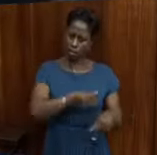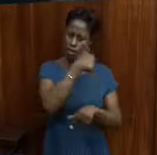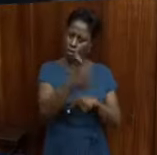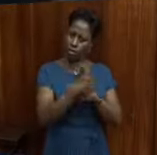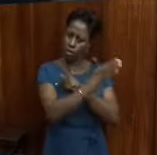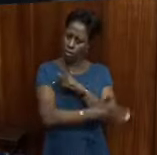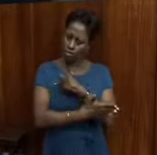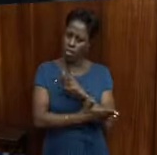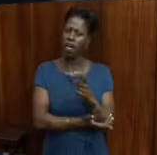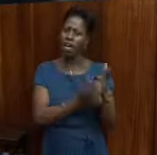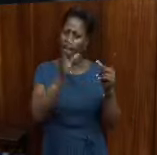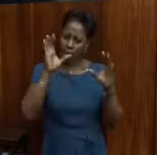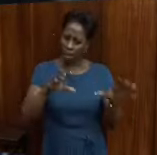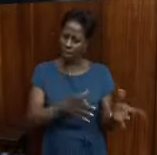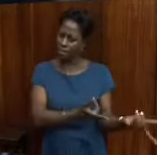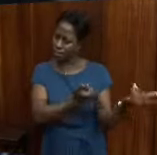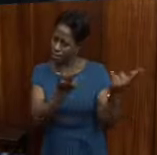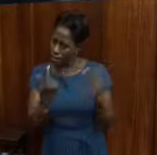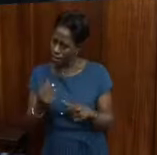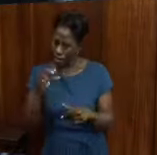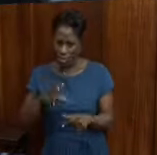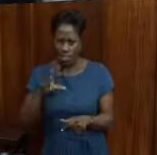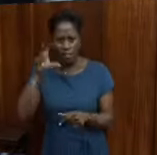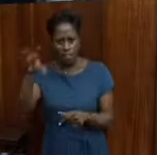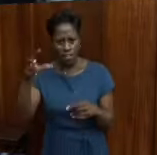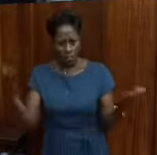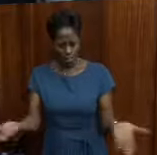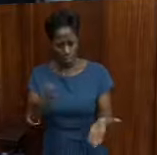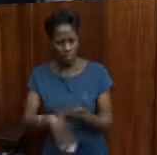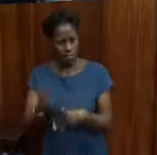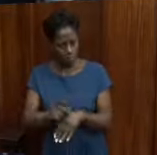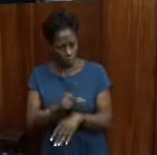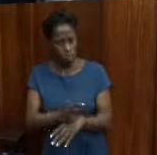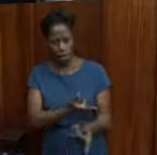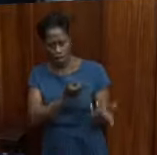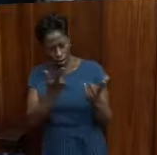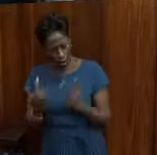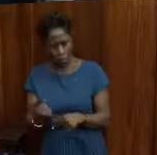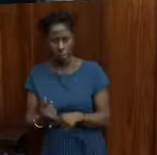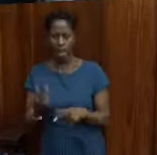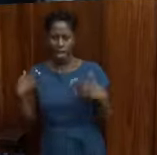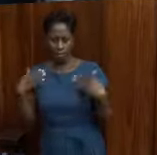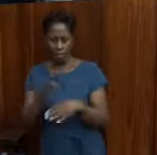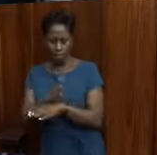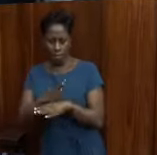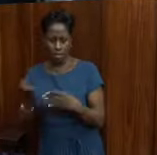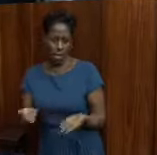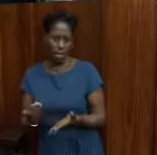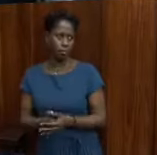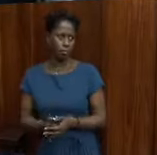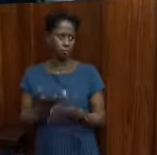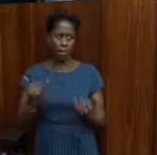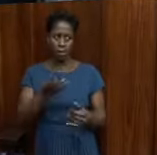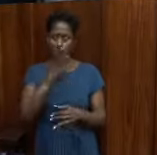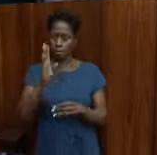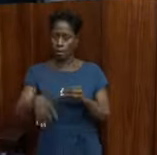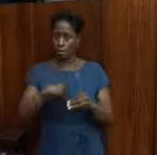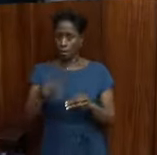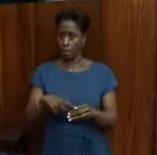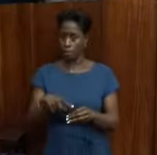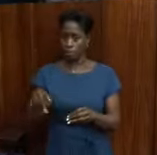of opportunity and wealth. Mr. Speaker, tourism sector continues to be the largest earner of